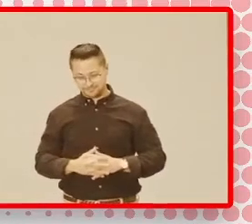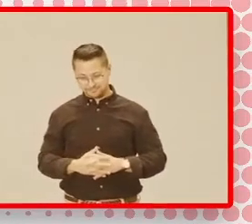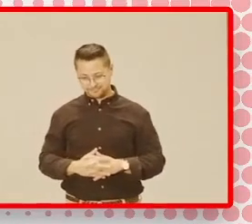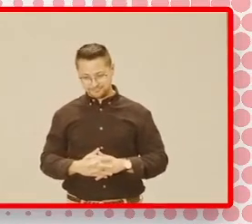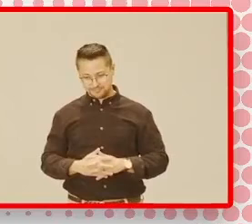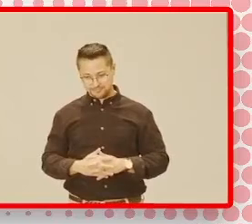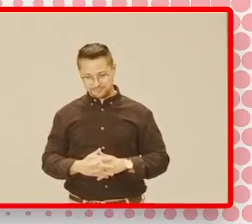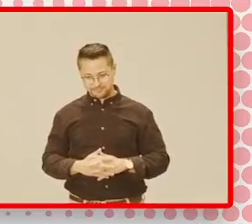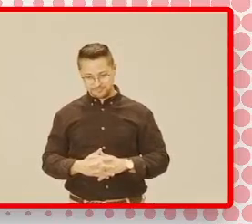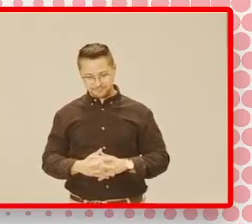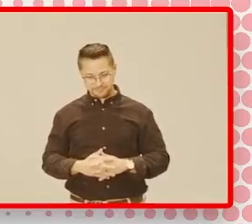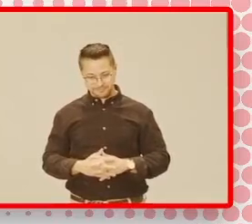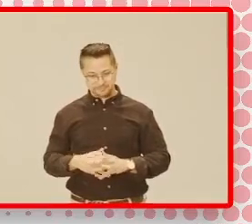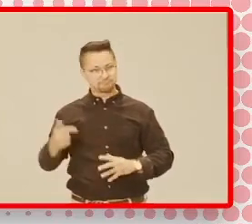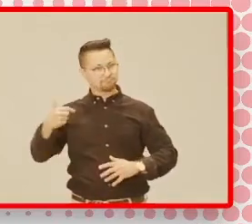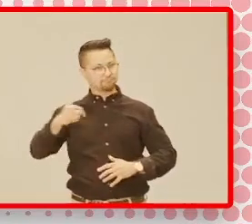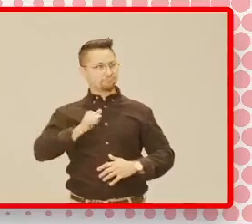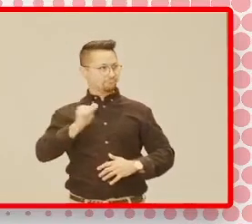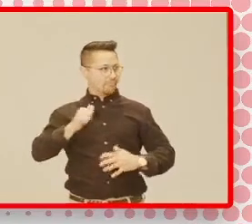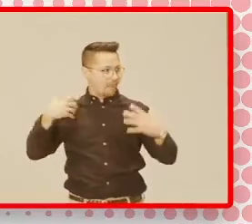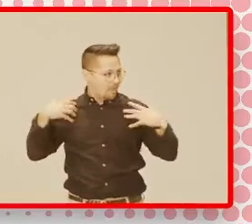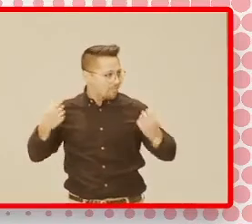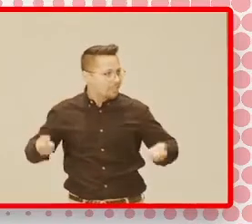I'm healthy,